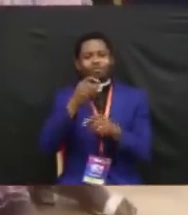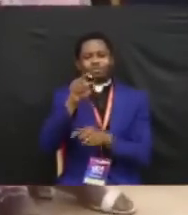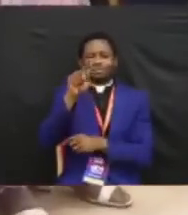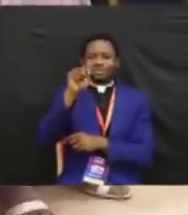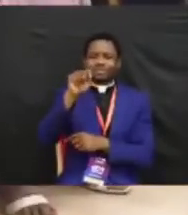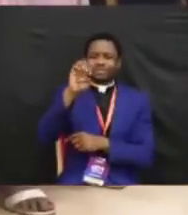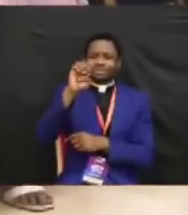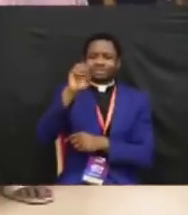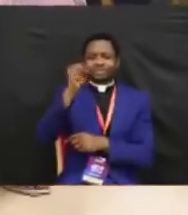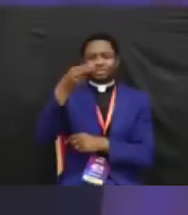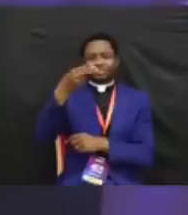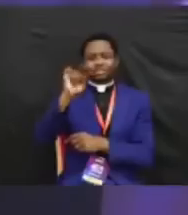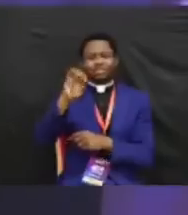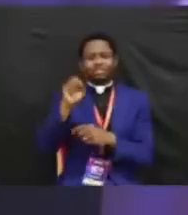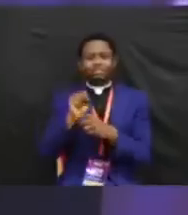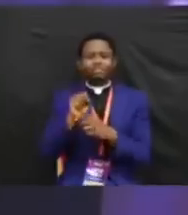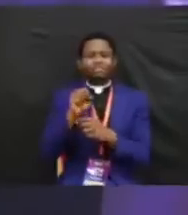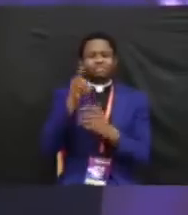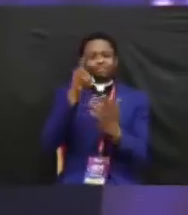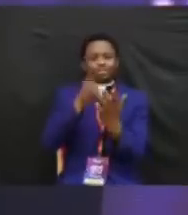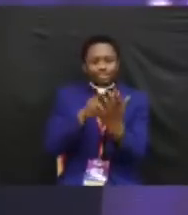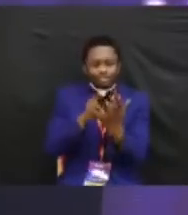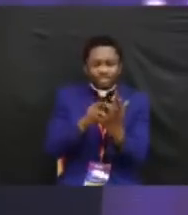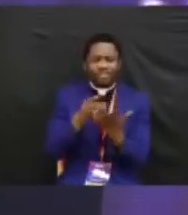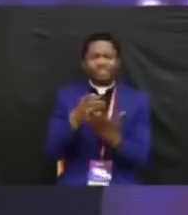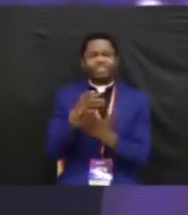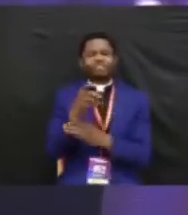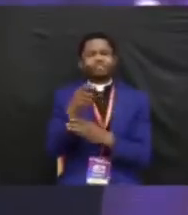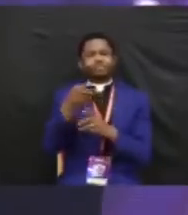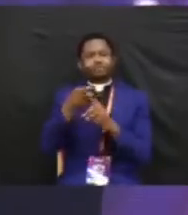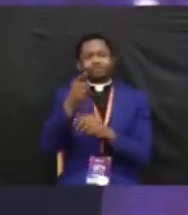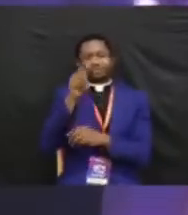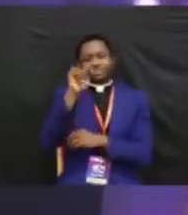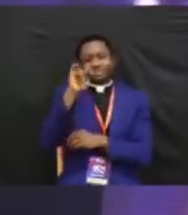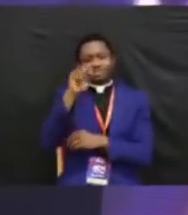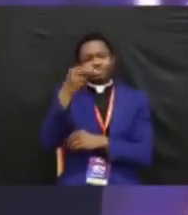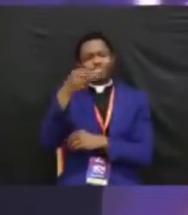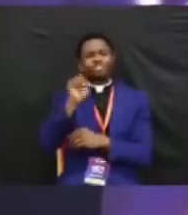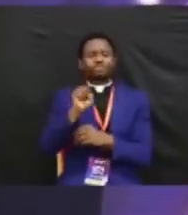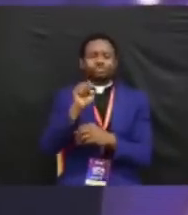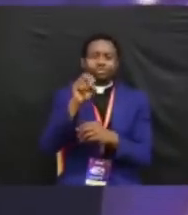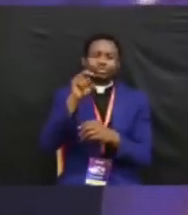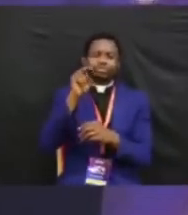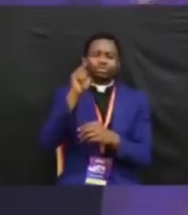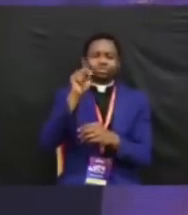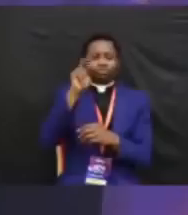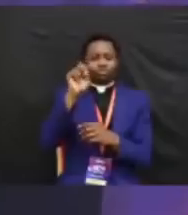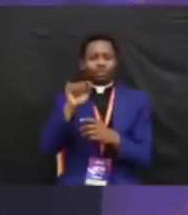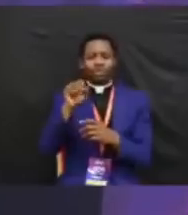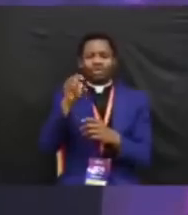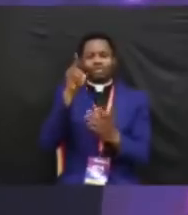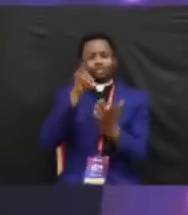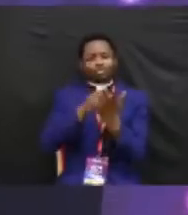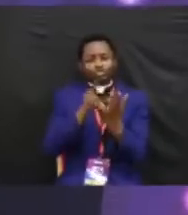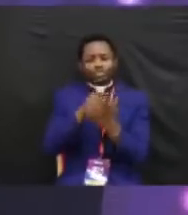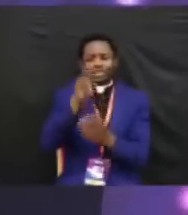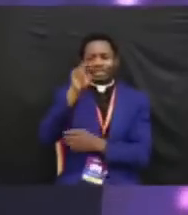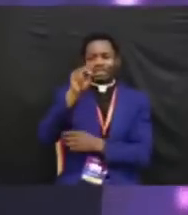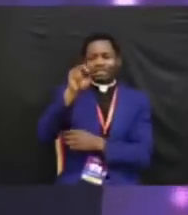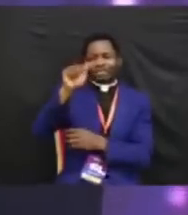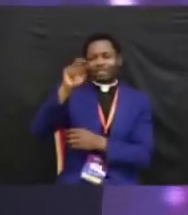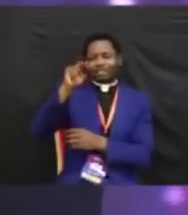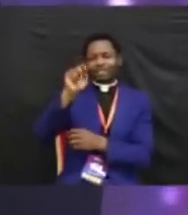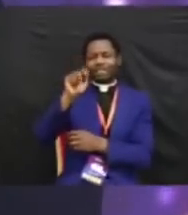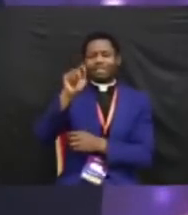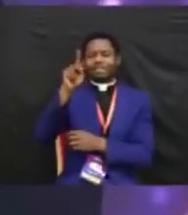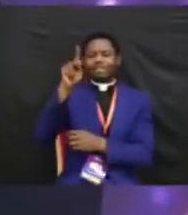area Mrs. Ununis Sumahini of Tish Nunga. Elder Dr. Nanak Jesse of Swami area